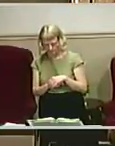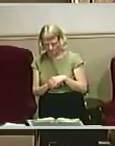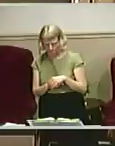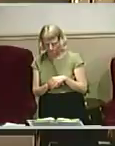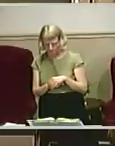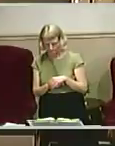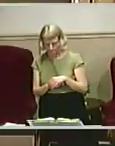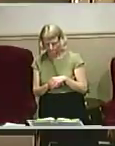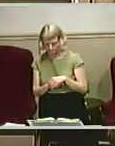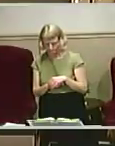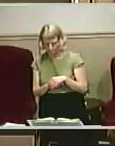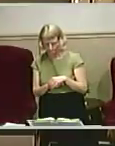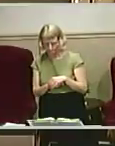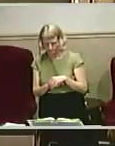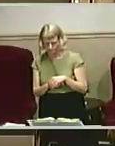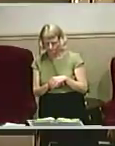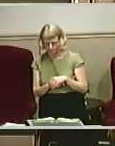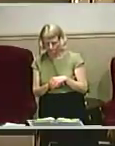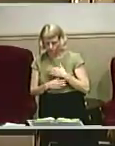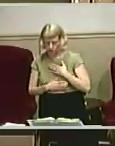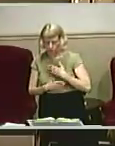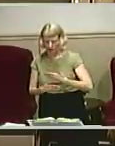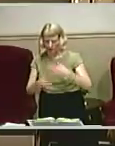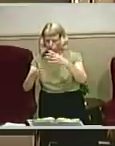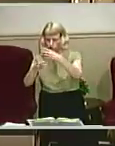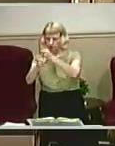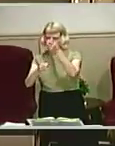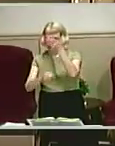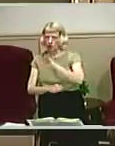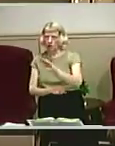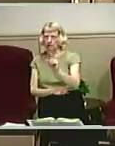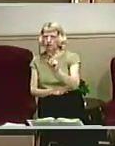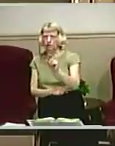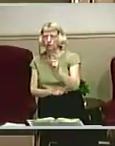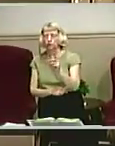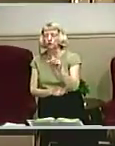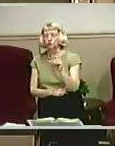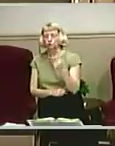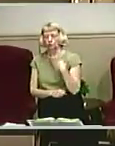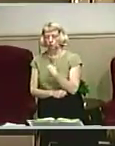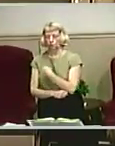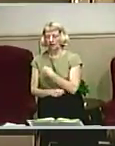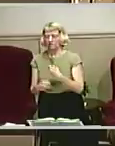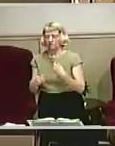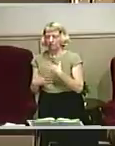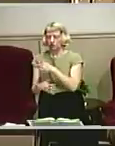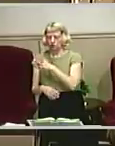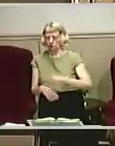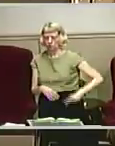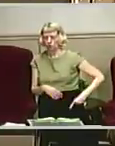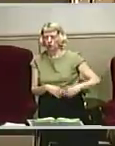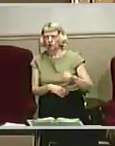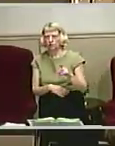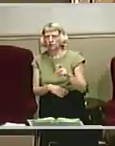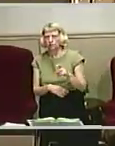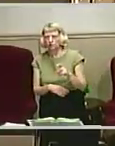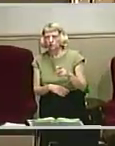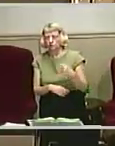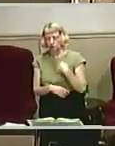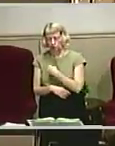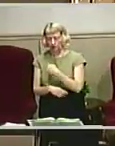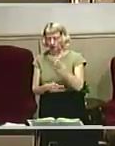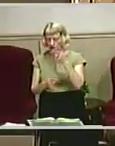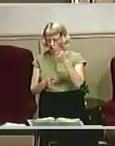Are we willing to trust God? Do we fear the Lord? Do we